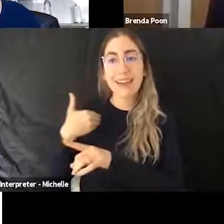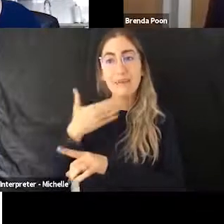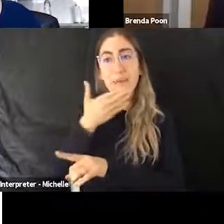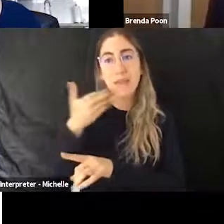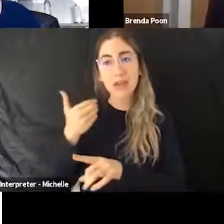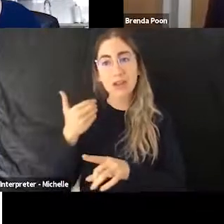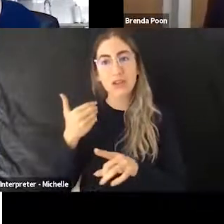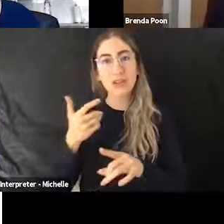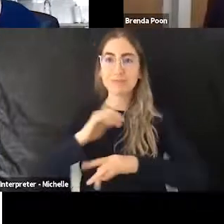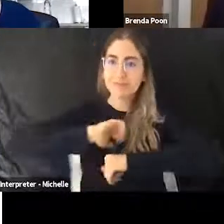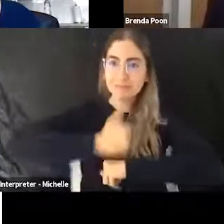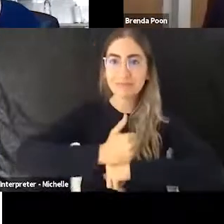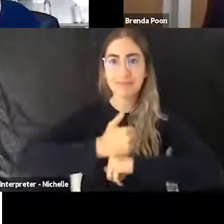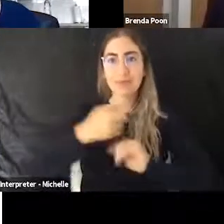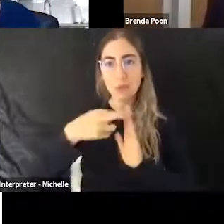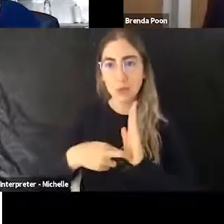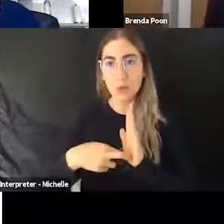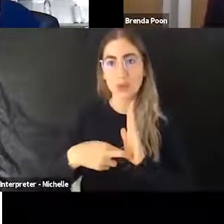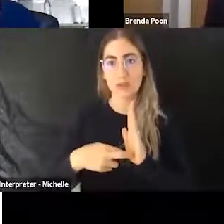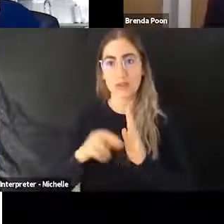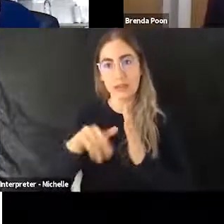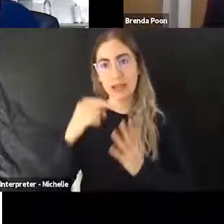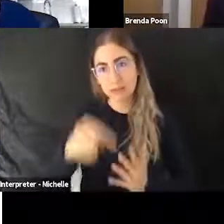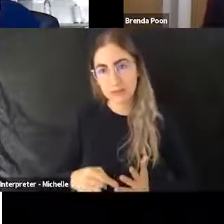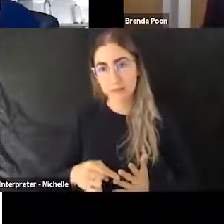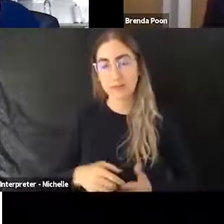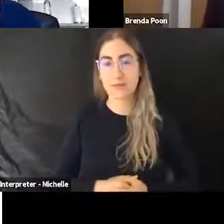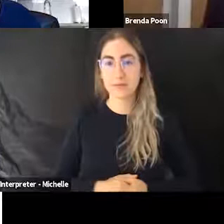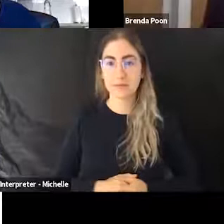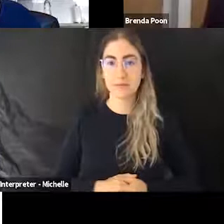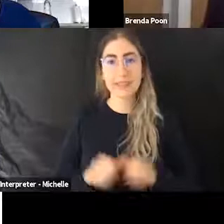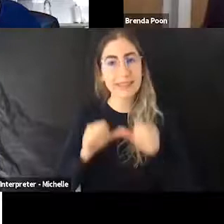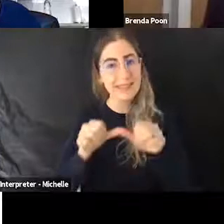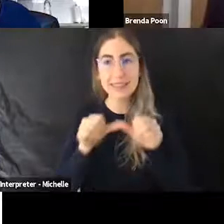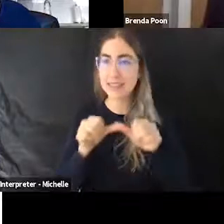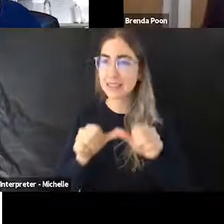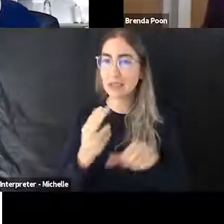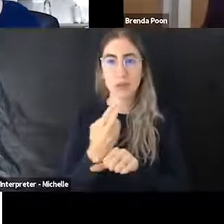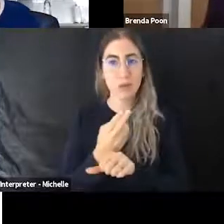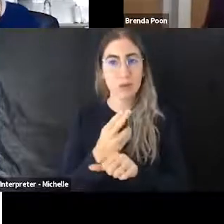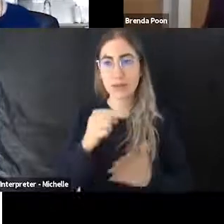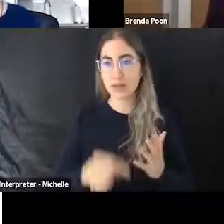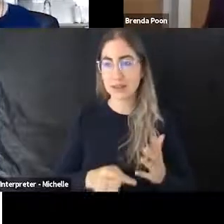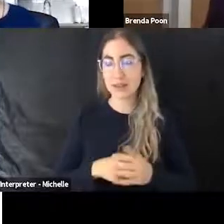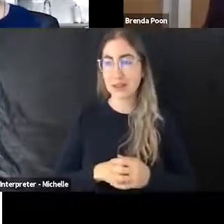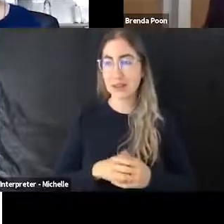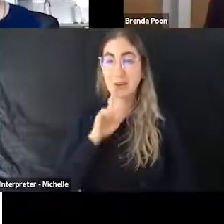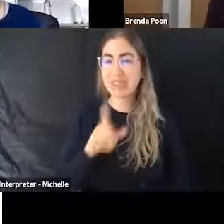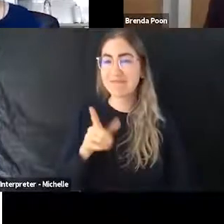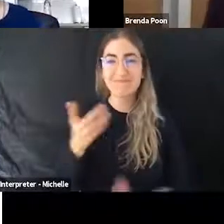measures. So consistent use, and the lack of consistency was